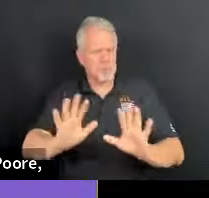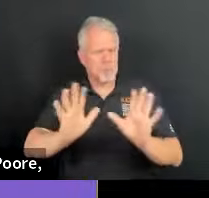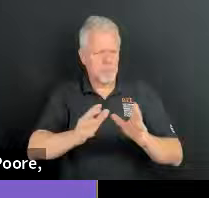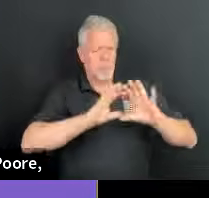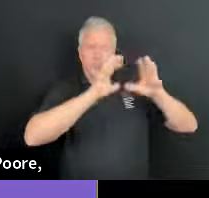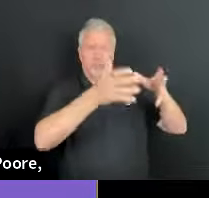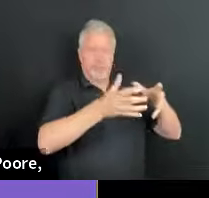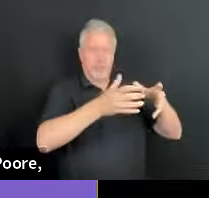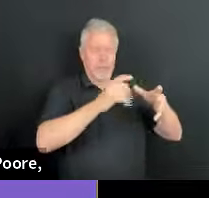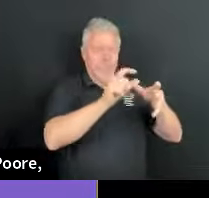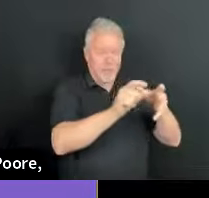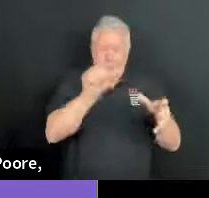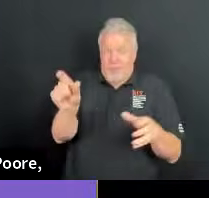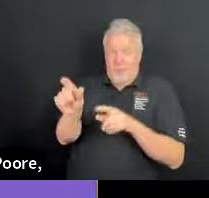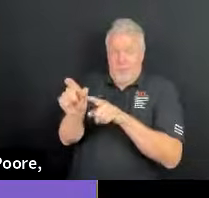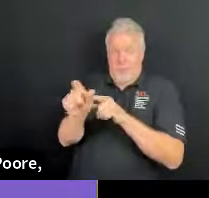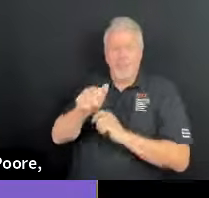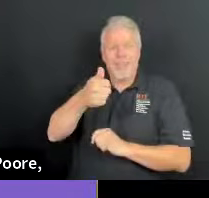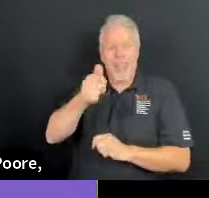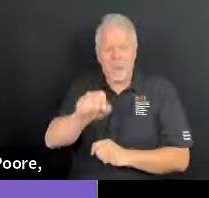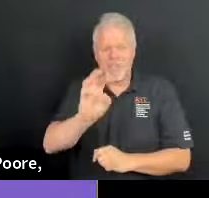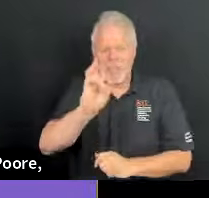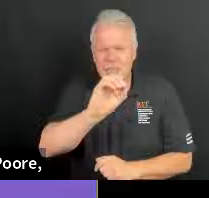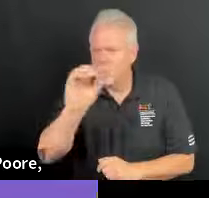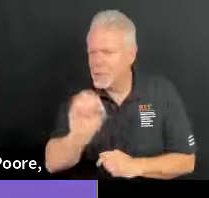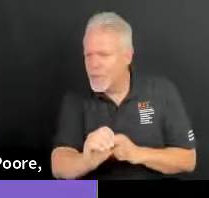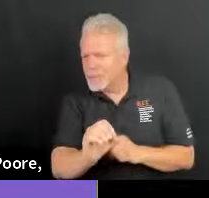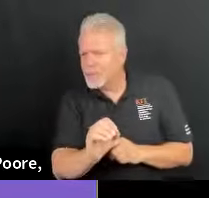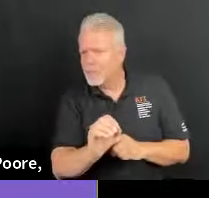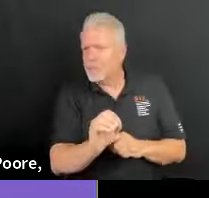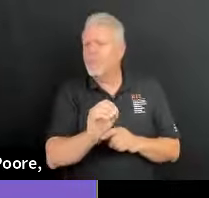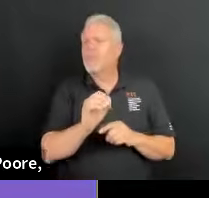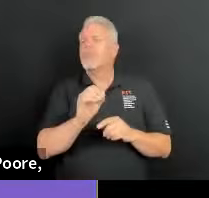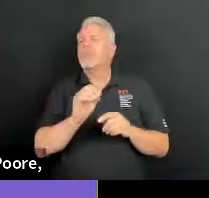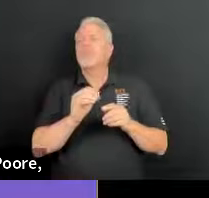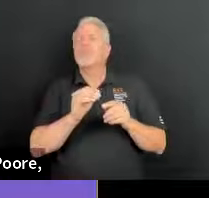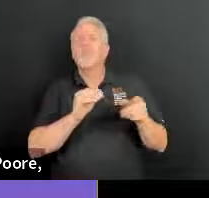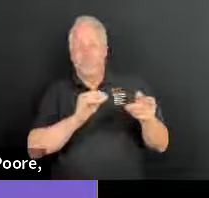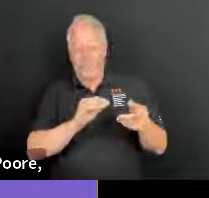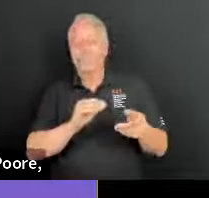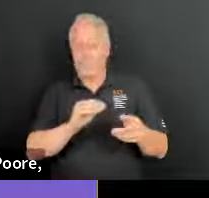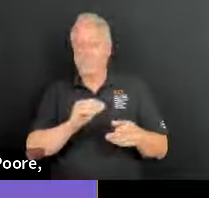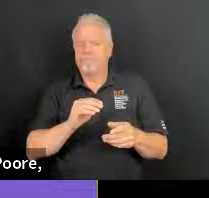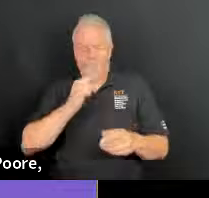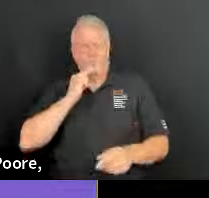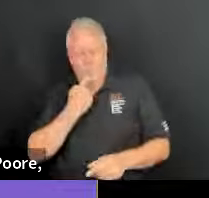not everyone becomes addicted just because you do drink alcohol. There's a portion of them, a percentage,